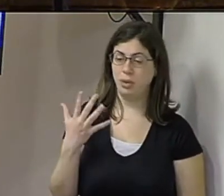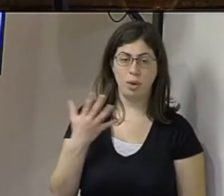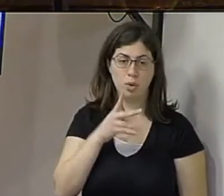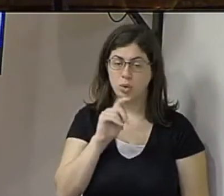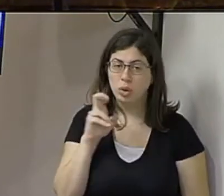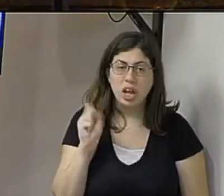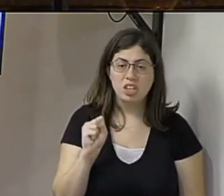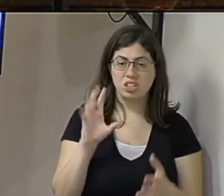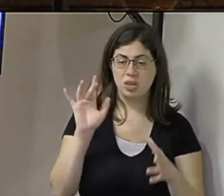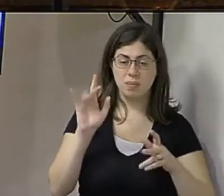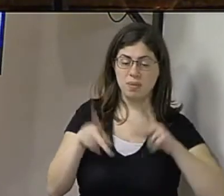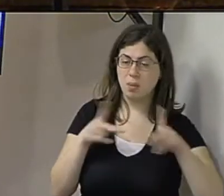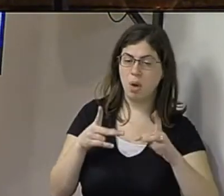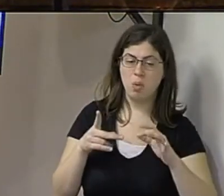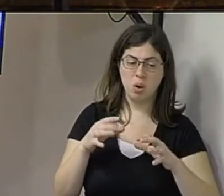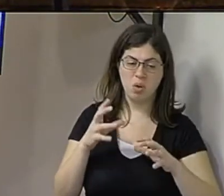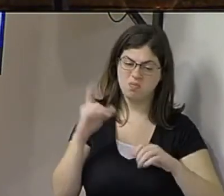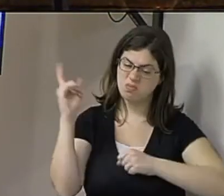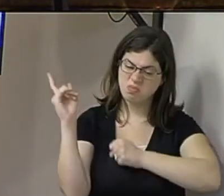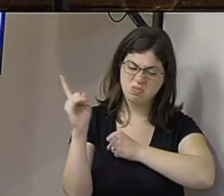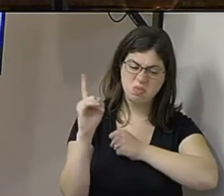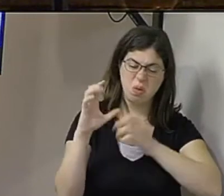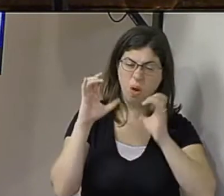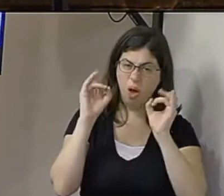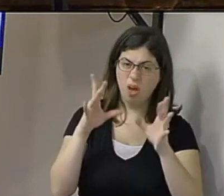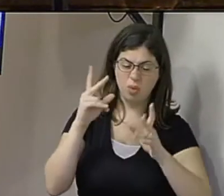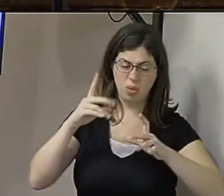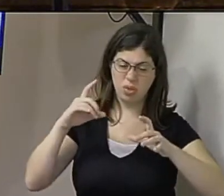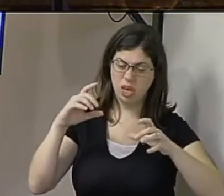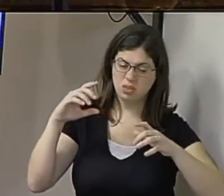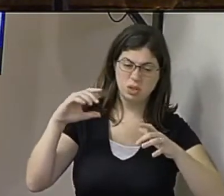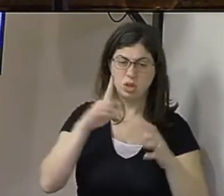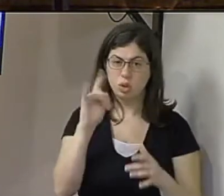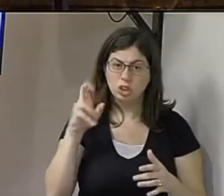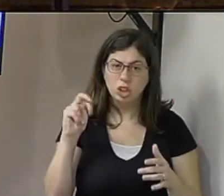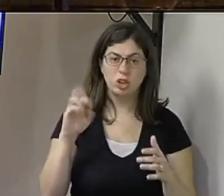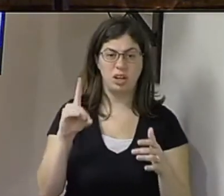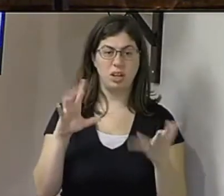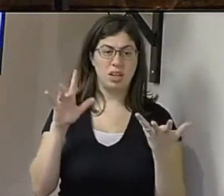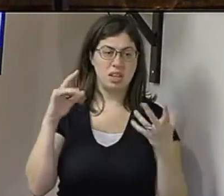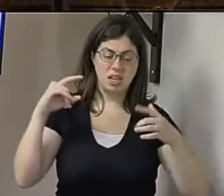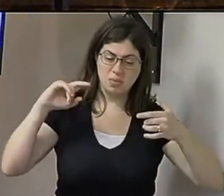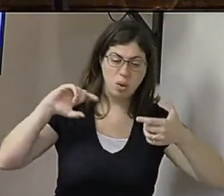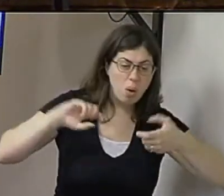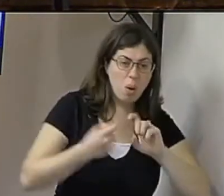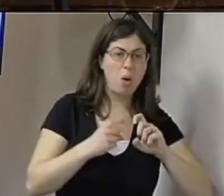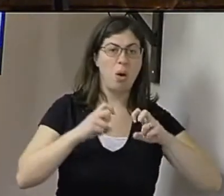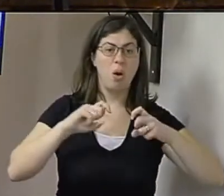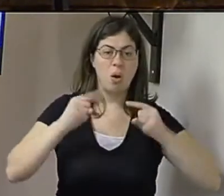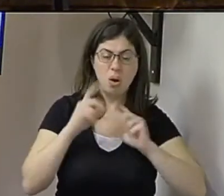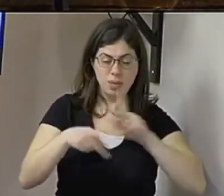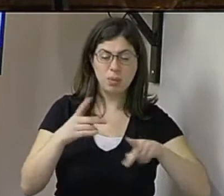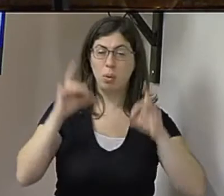the Persians were notoriously cruel, vicious people in the way they tortured people. There's stuff that I read for this that I'm not even going to explain because they were